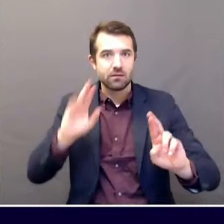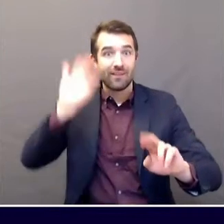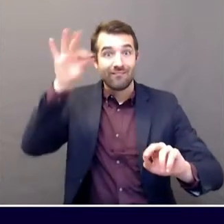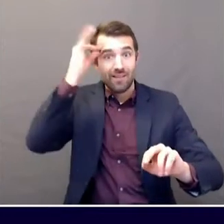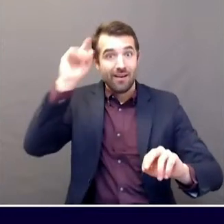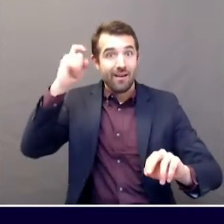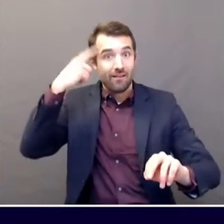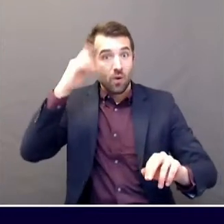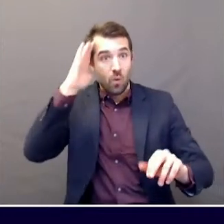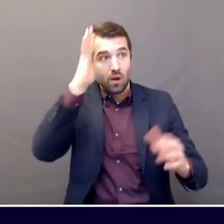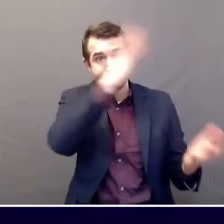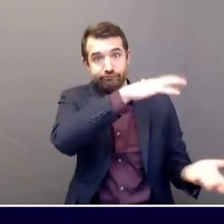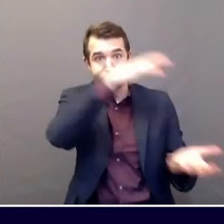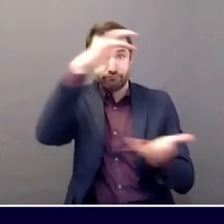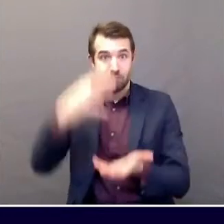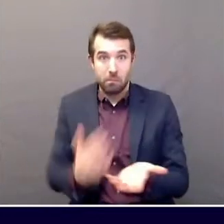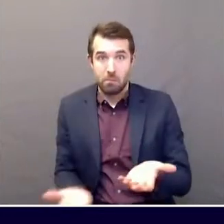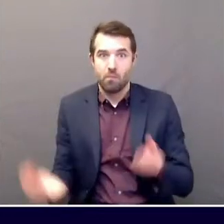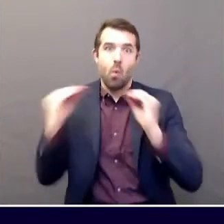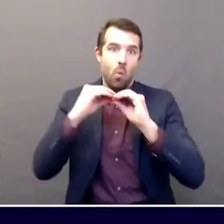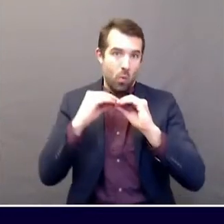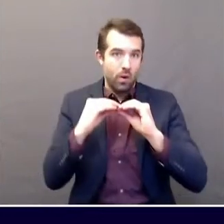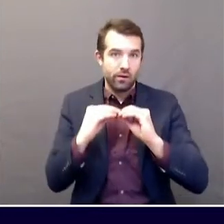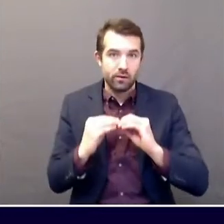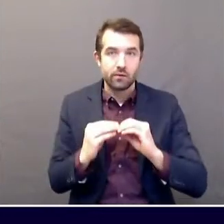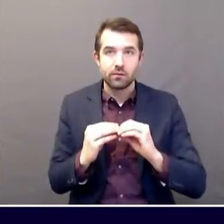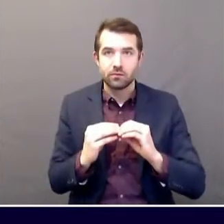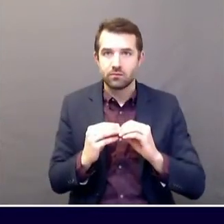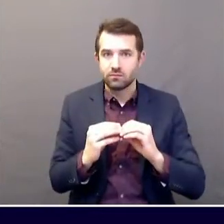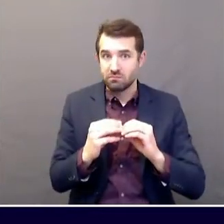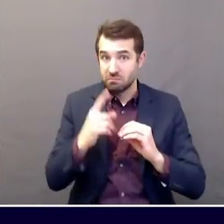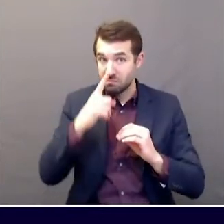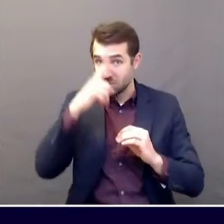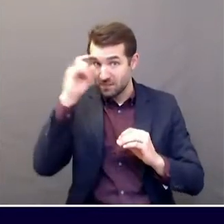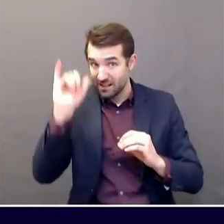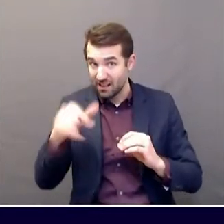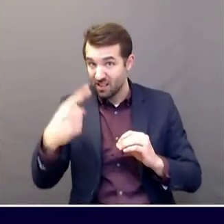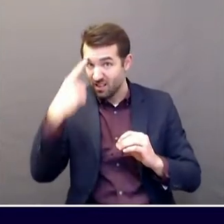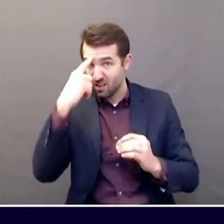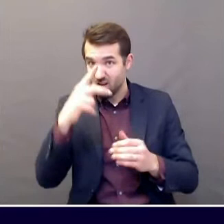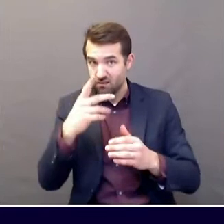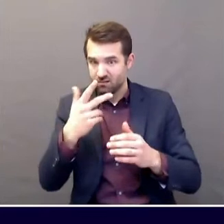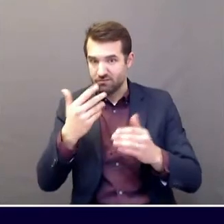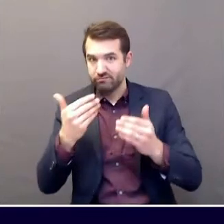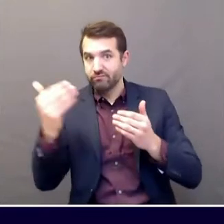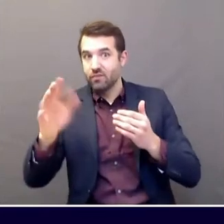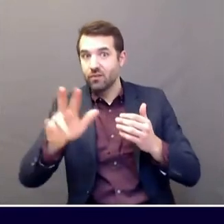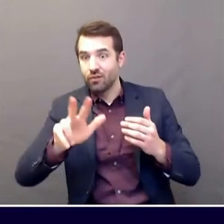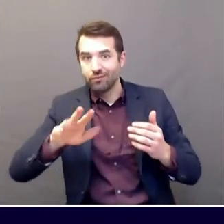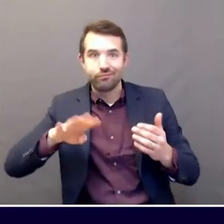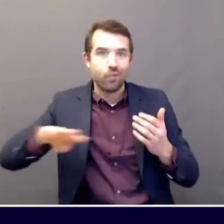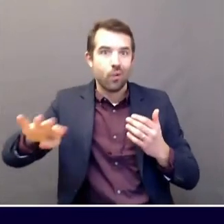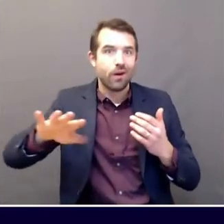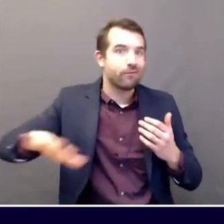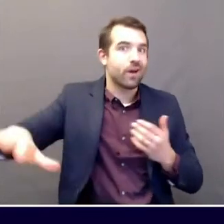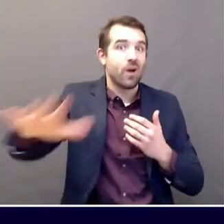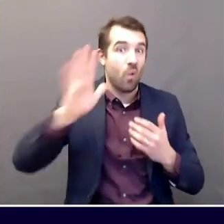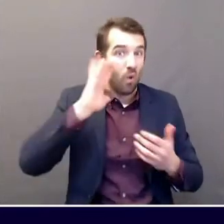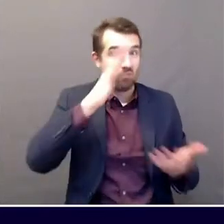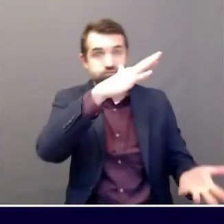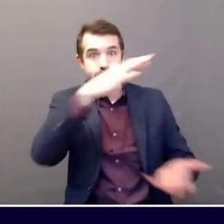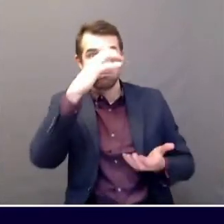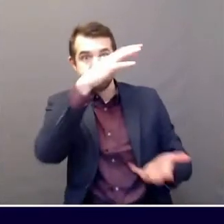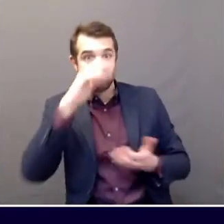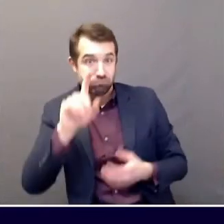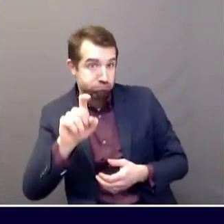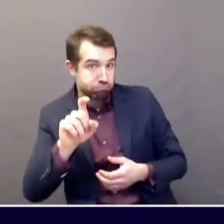mass sites popped up because we have the increase to vaccine? Sure, Chris. I want to start by, I